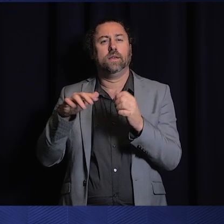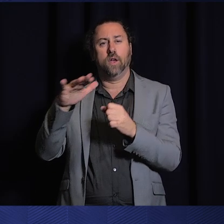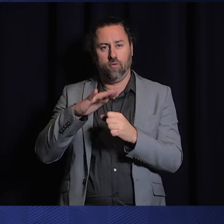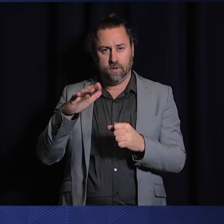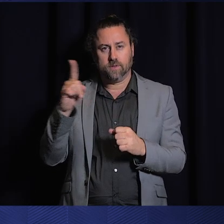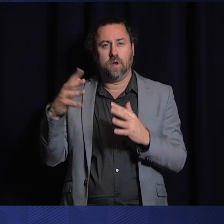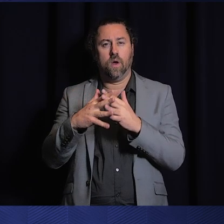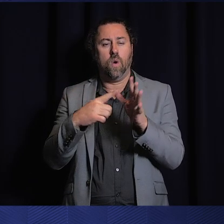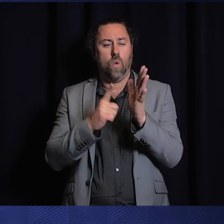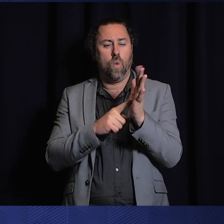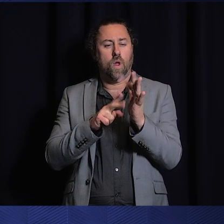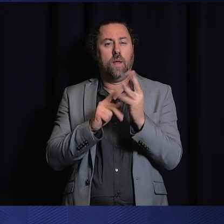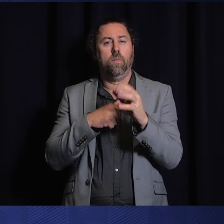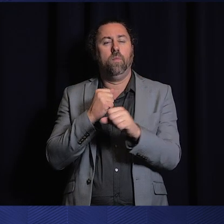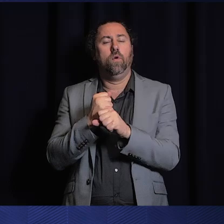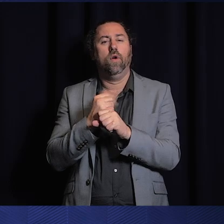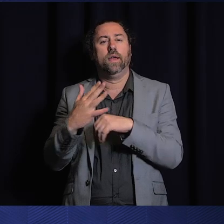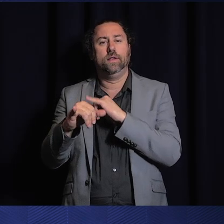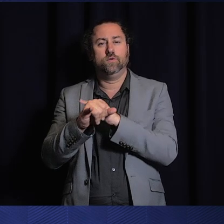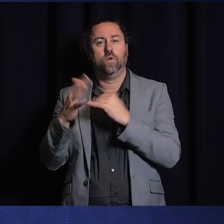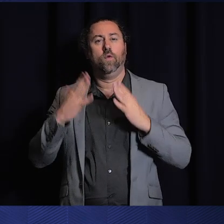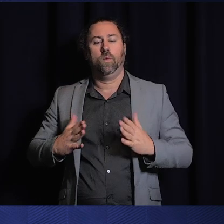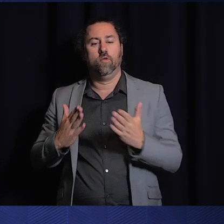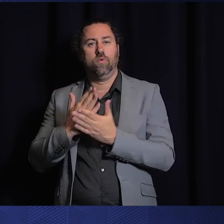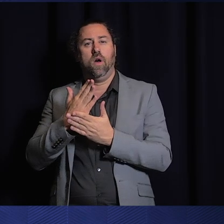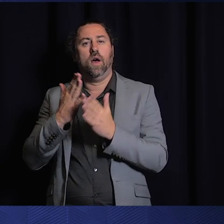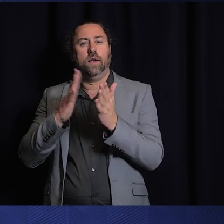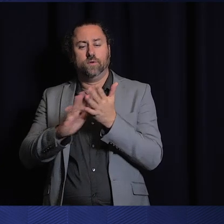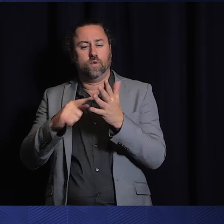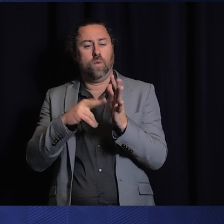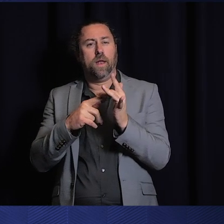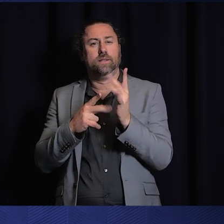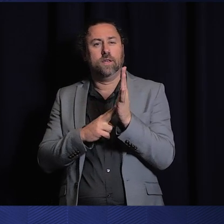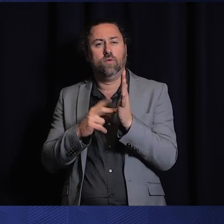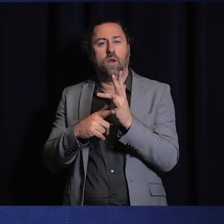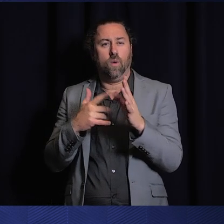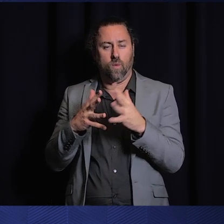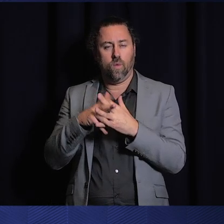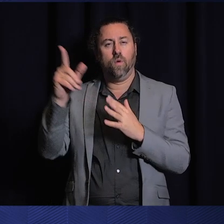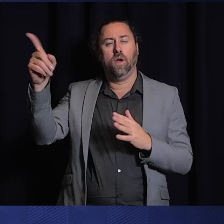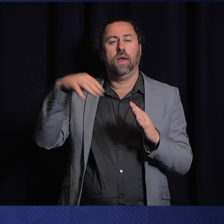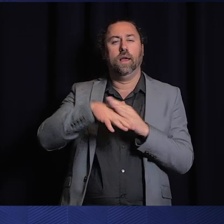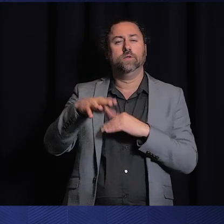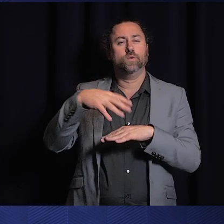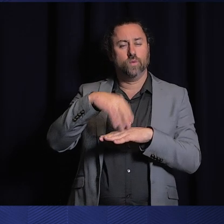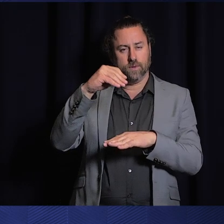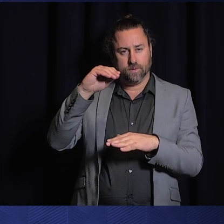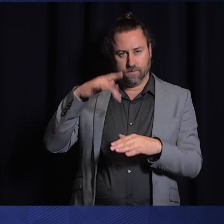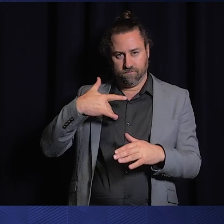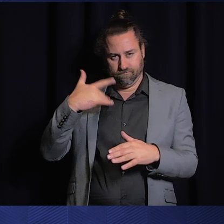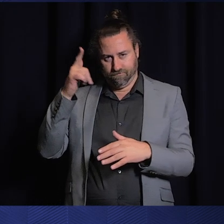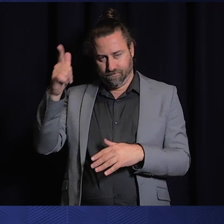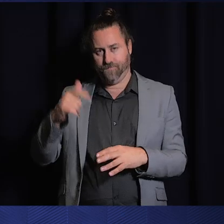Wallenberg Institute of Human Rights and Humanitarian Law, based in Lund, Sweden, but operating in collaboration with